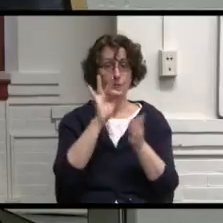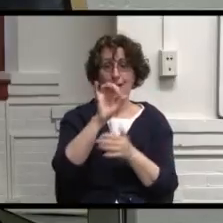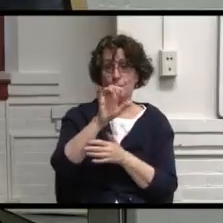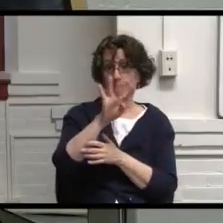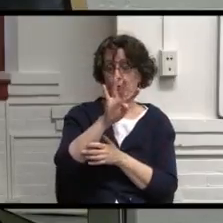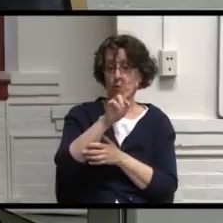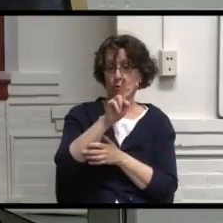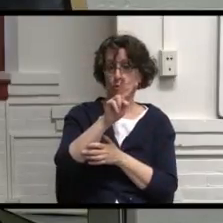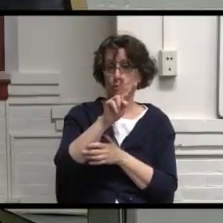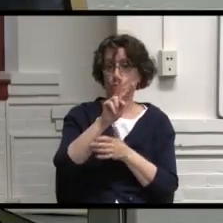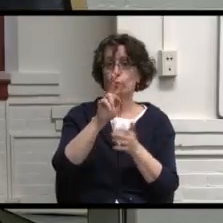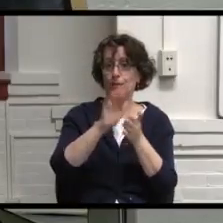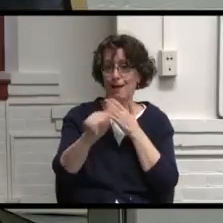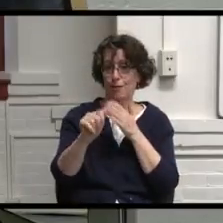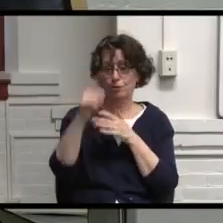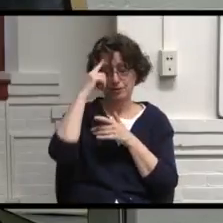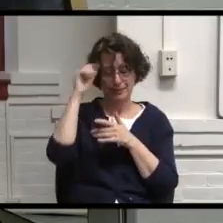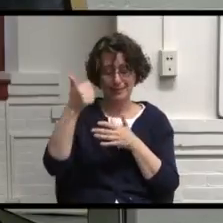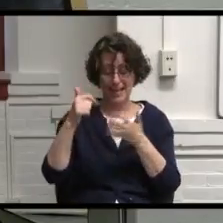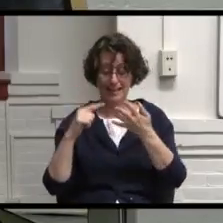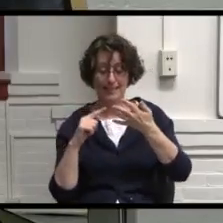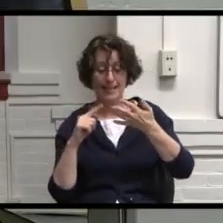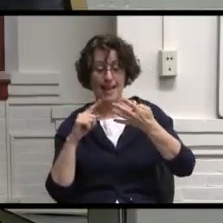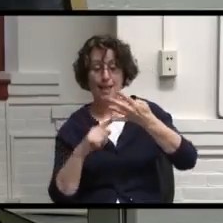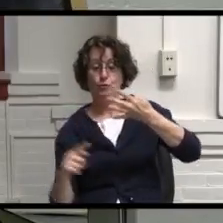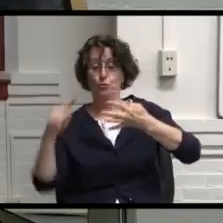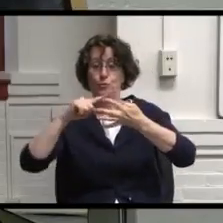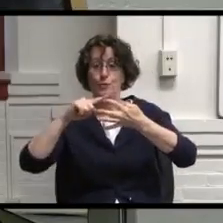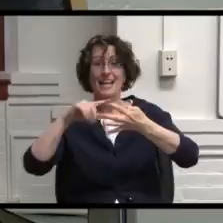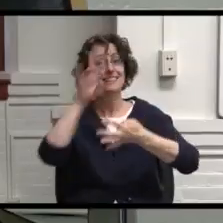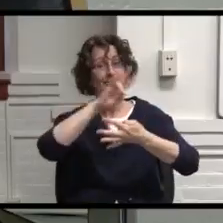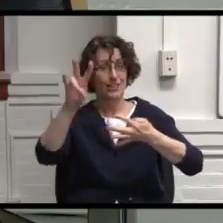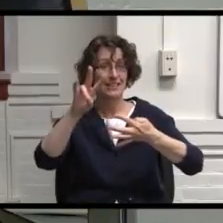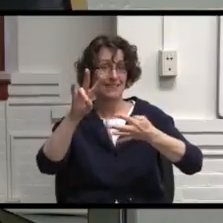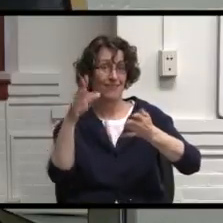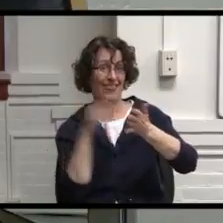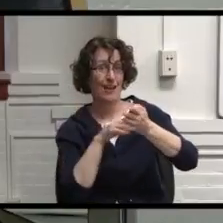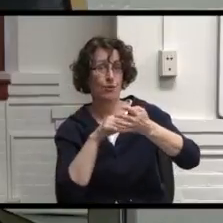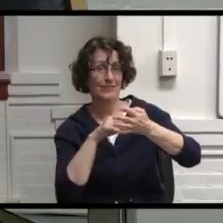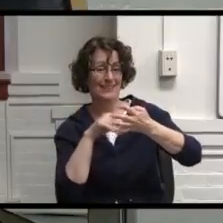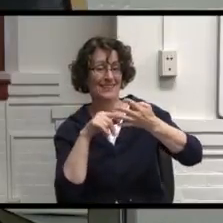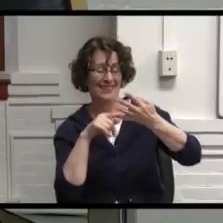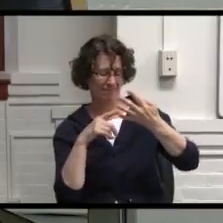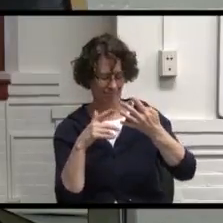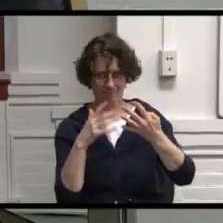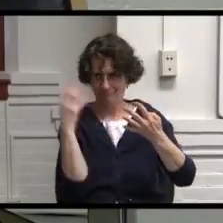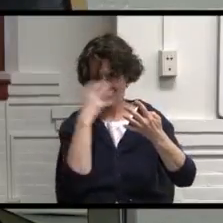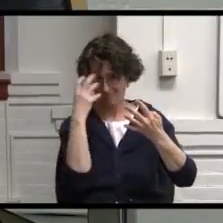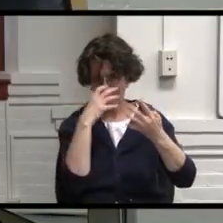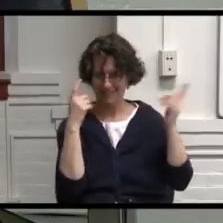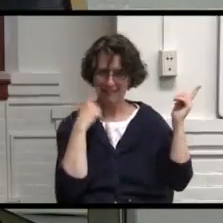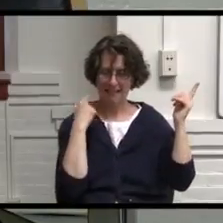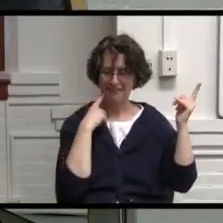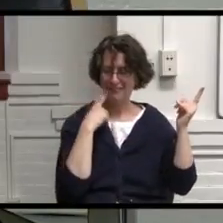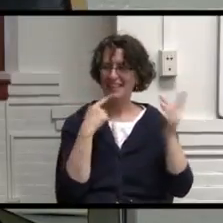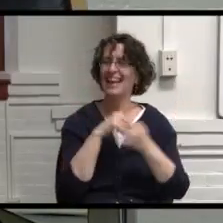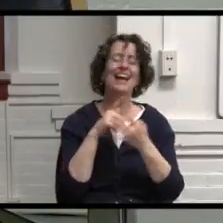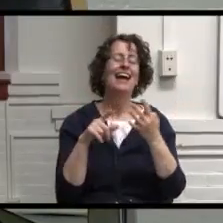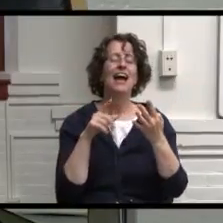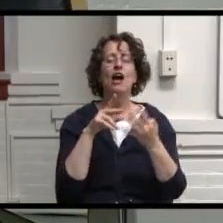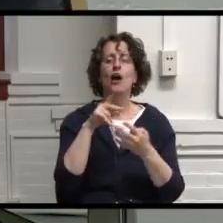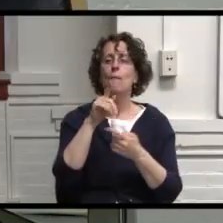$10,942.12 up to $77,000. Those bids came in from Portland Glass